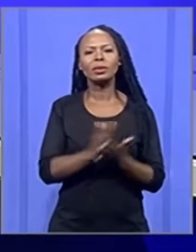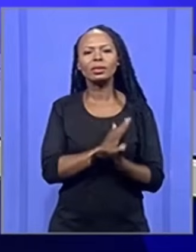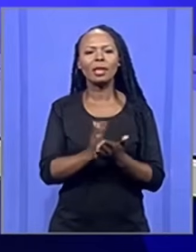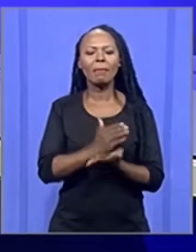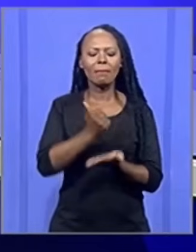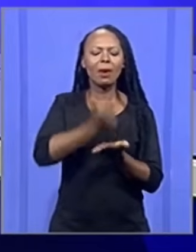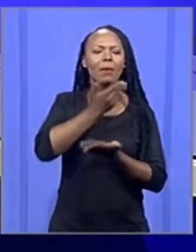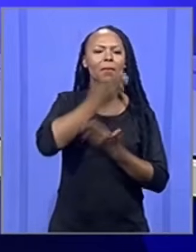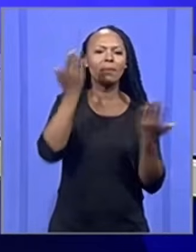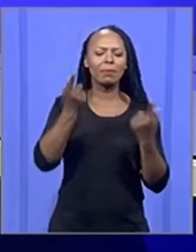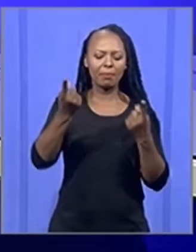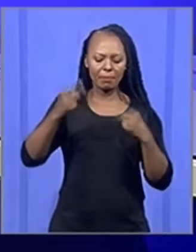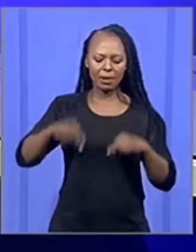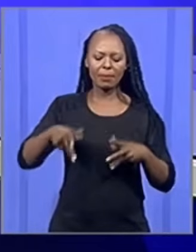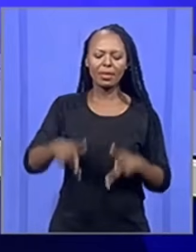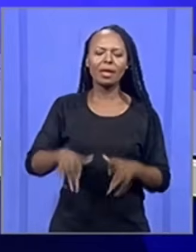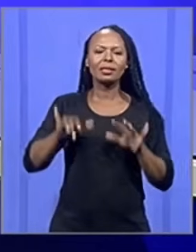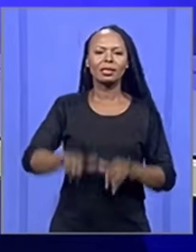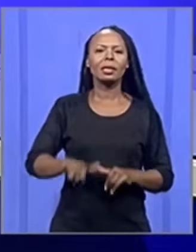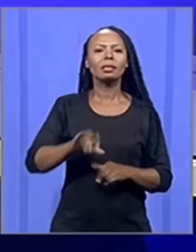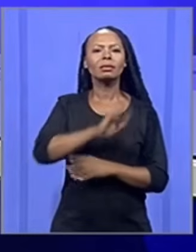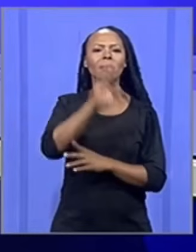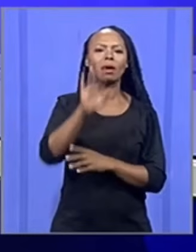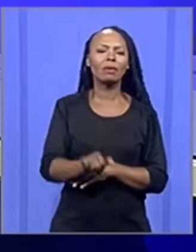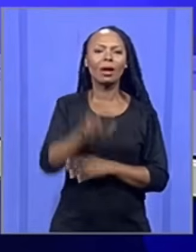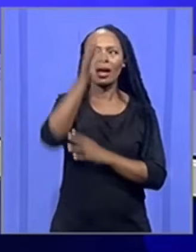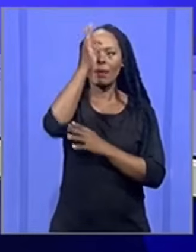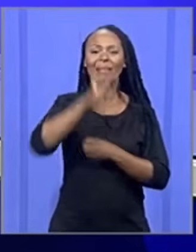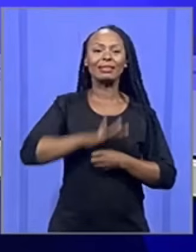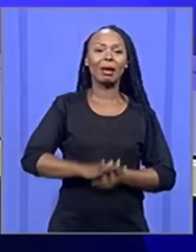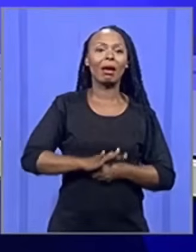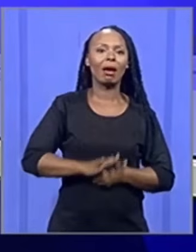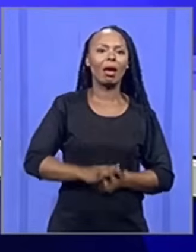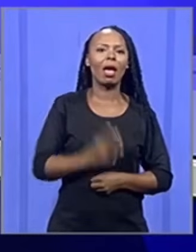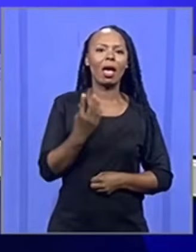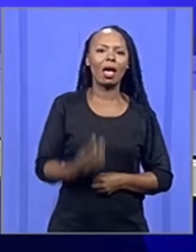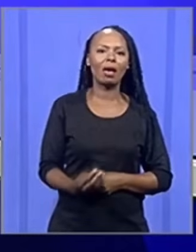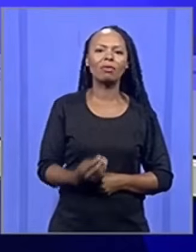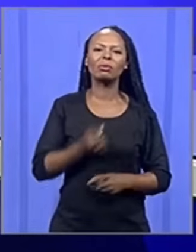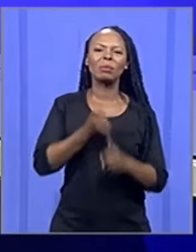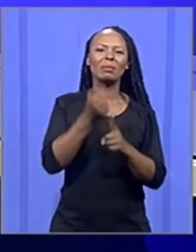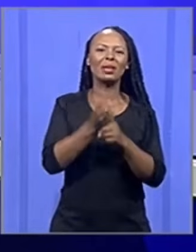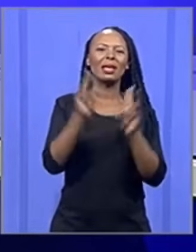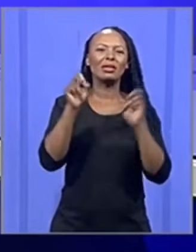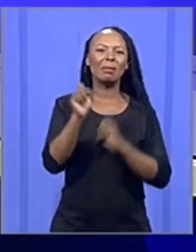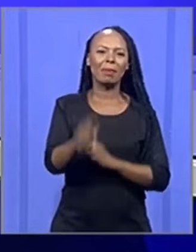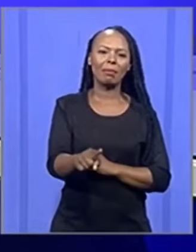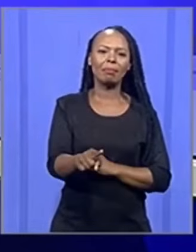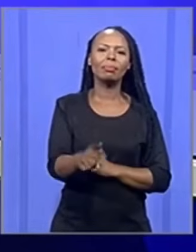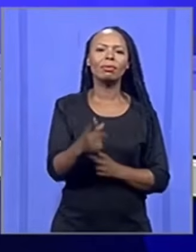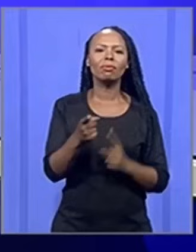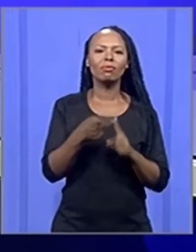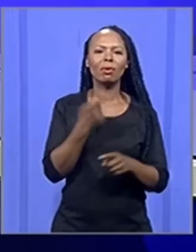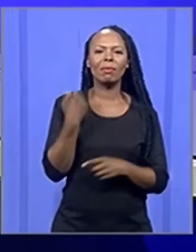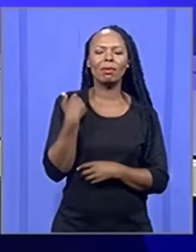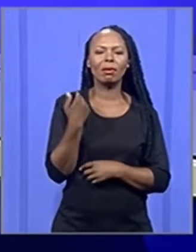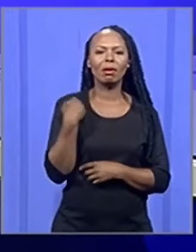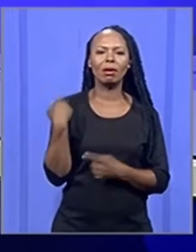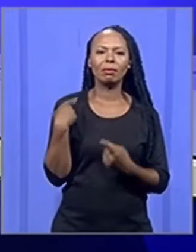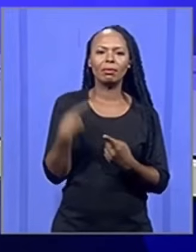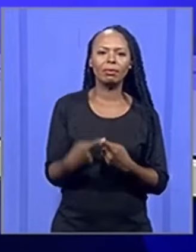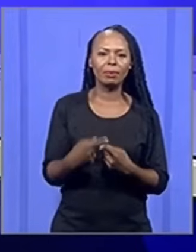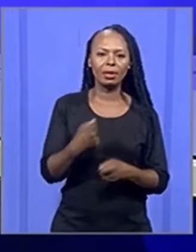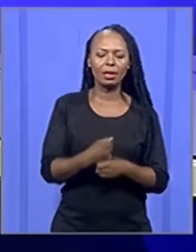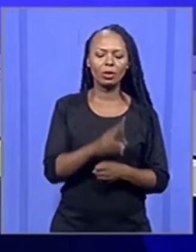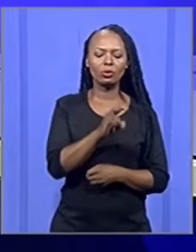fa molaong. Puso e iphitlhela e le ka fa tlase ga kgatelelo go lwantsha bothata jono jo bo leng kwa godimo thata mo